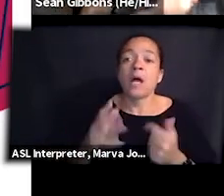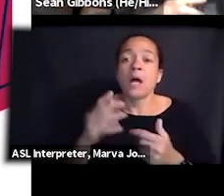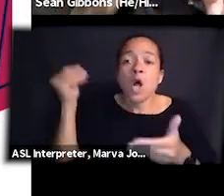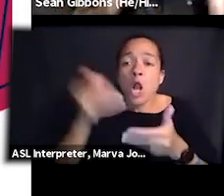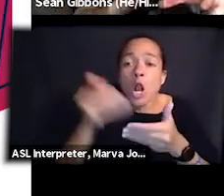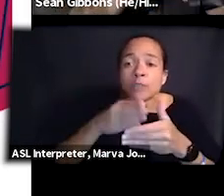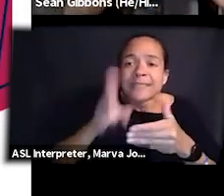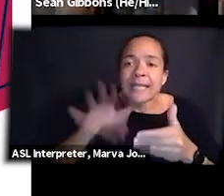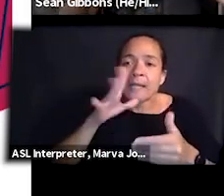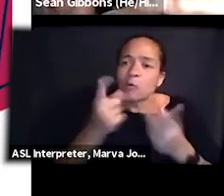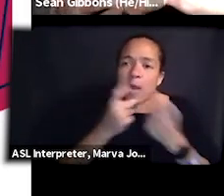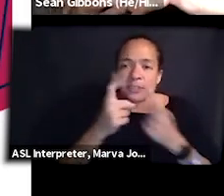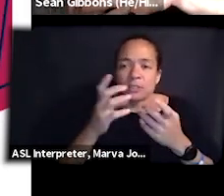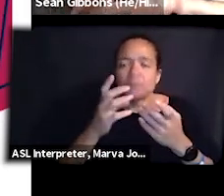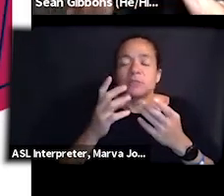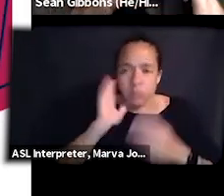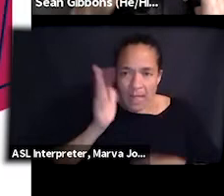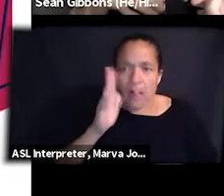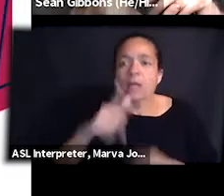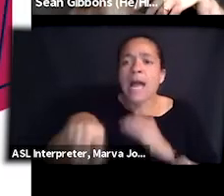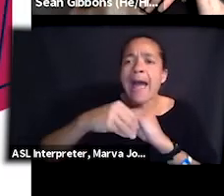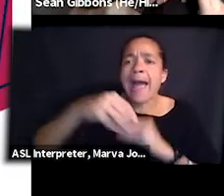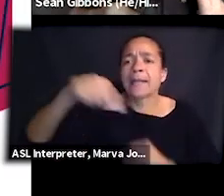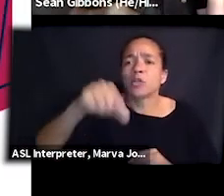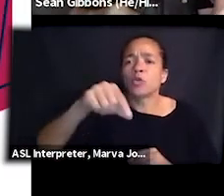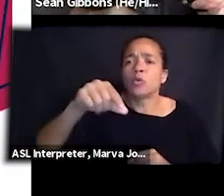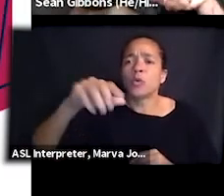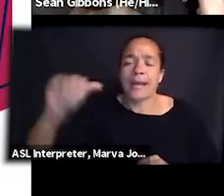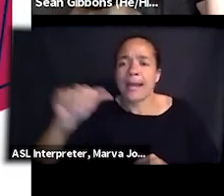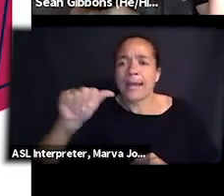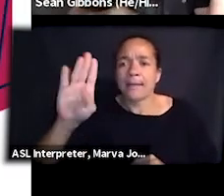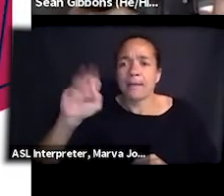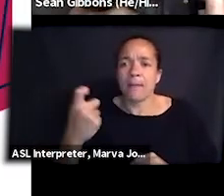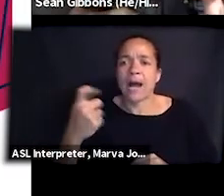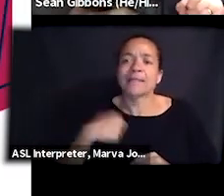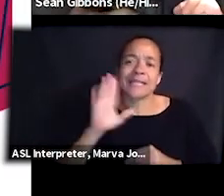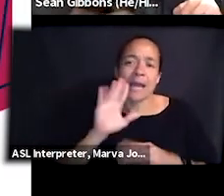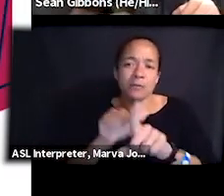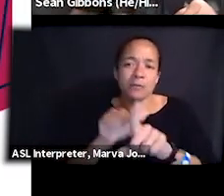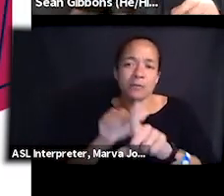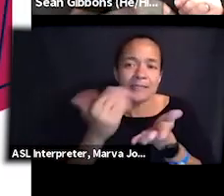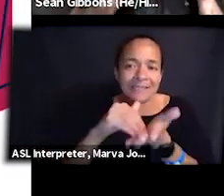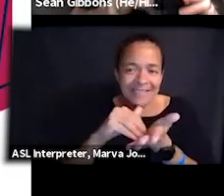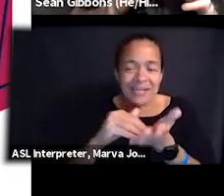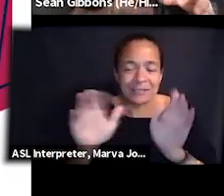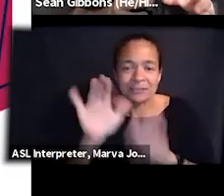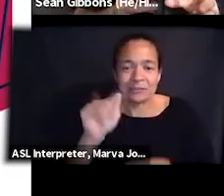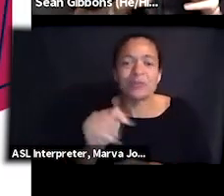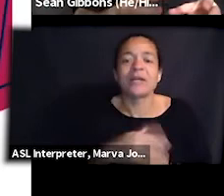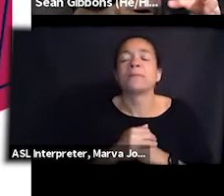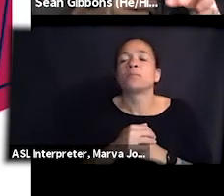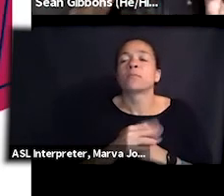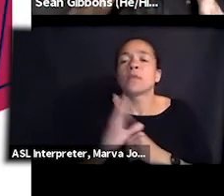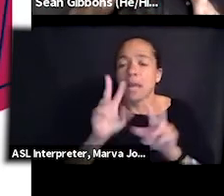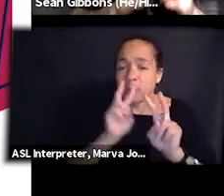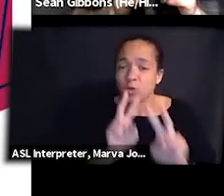end, if you would. Just remember, we're putting those in the Q&A box, and I'll scold y'all to do that a little bit later on. But look forward to this great conversation. A lot to learn from